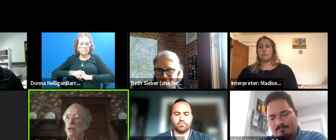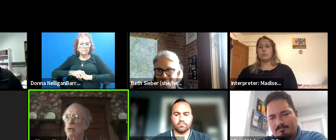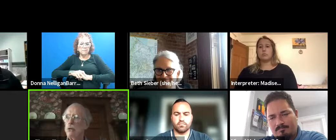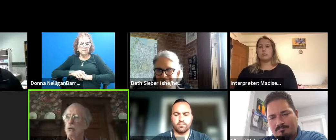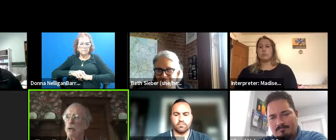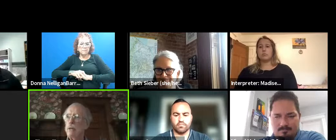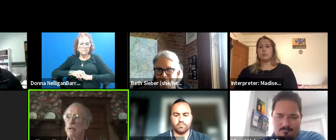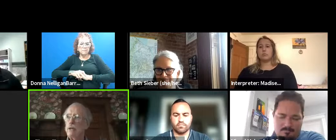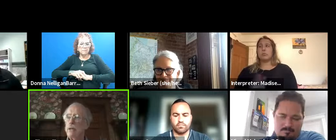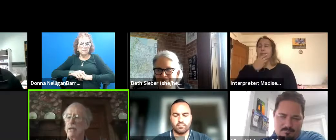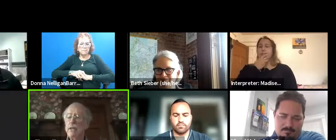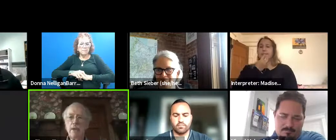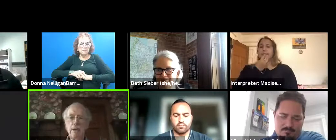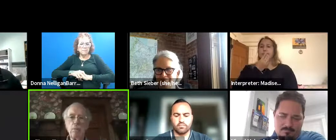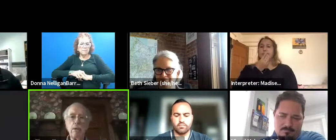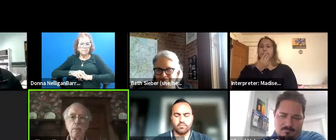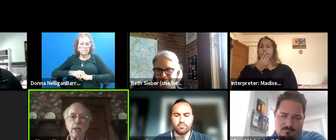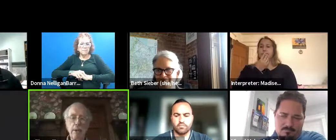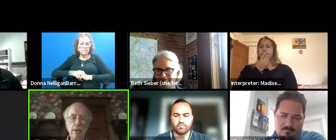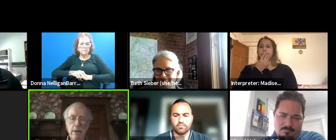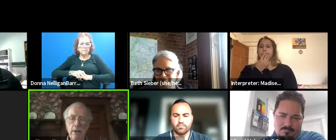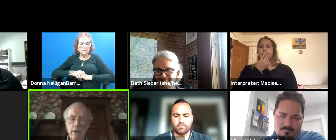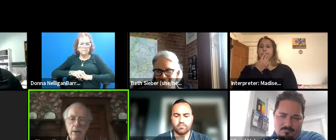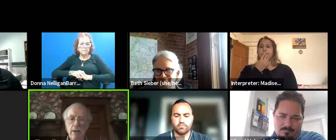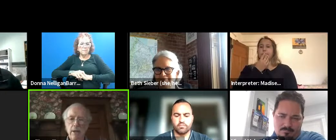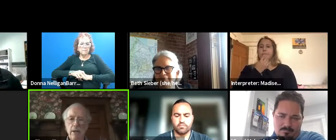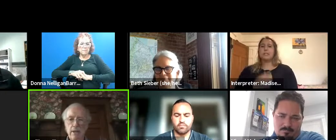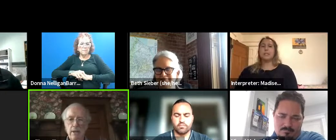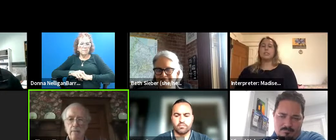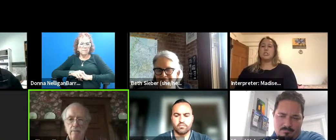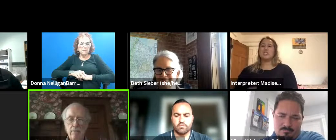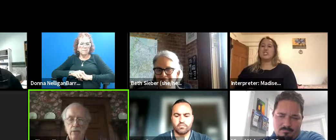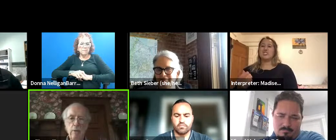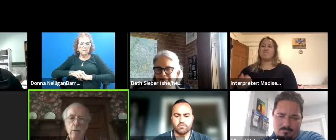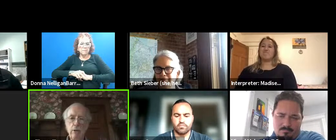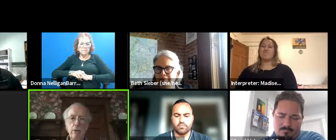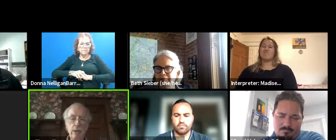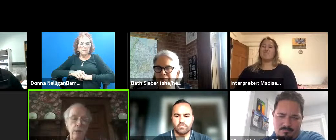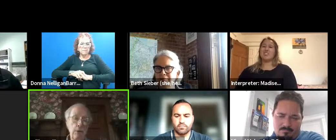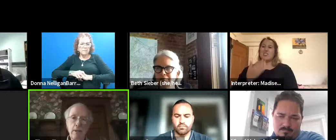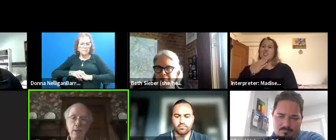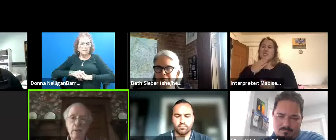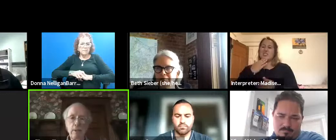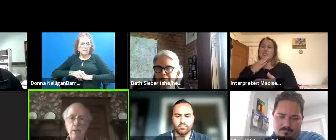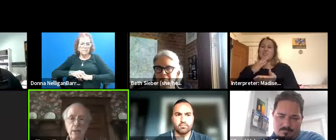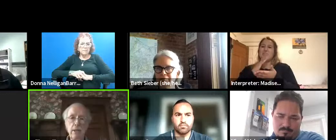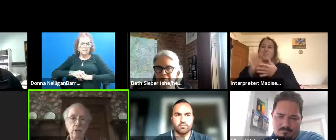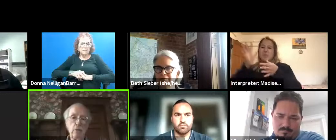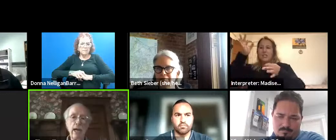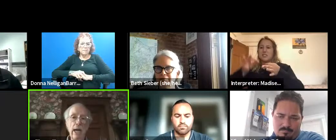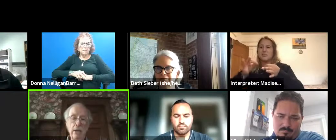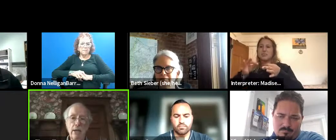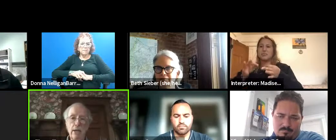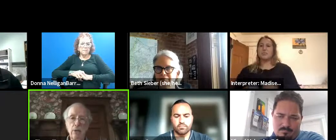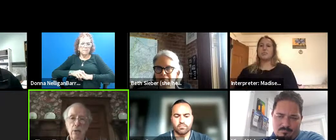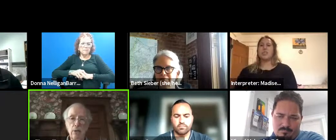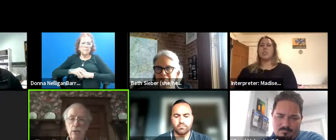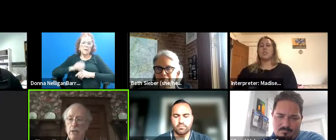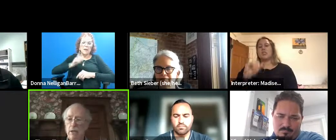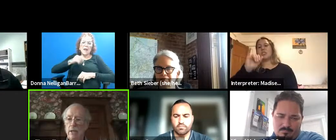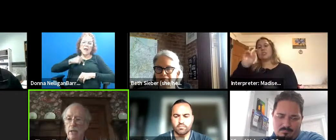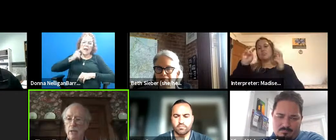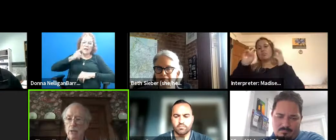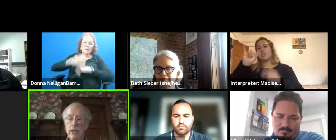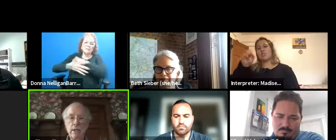I shouldn't use the word, but it was pretty blatant. And gerrymandering is a reality, as you